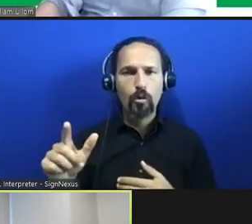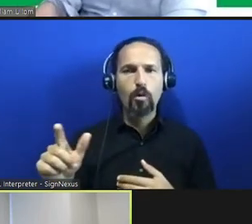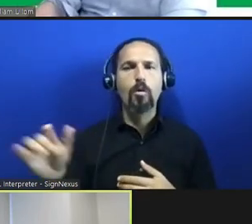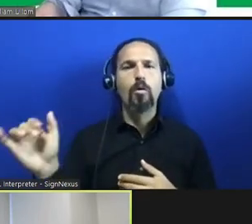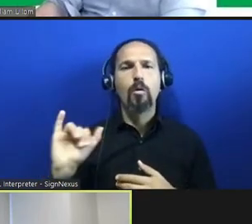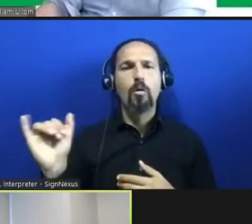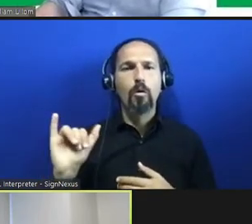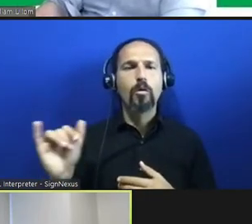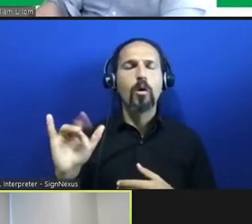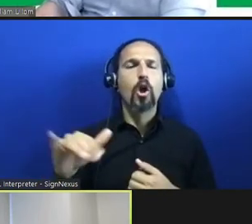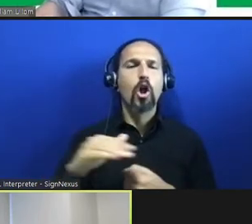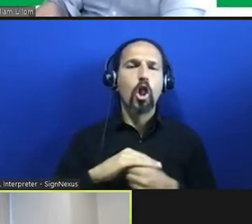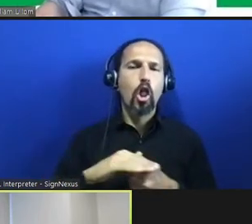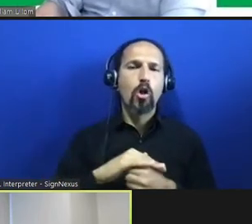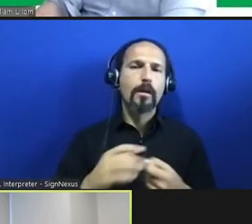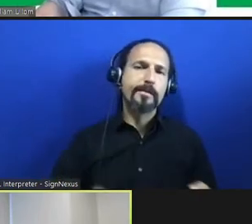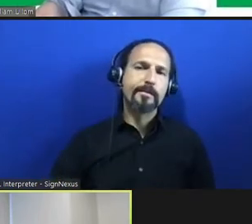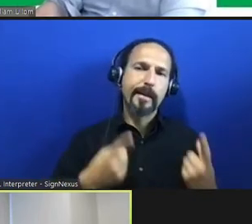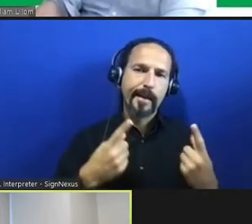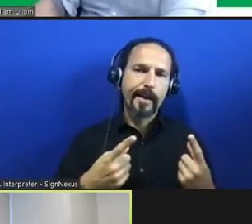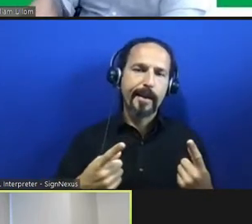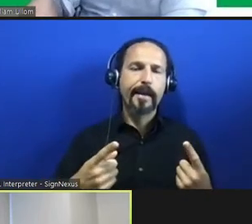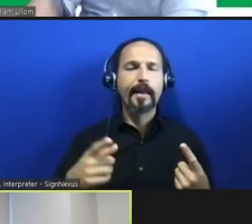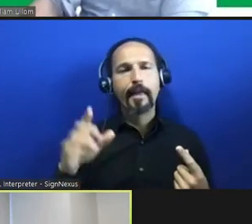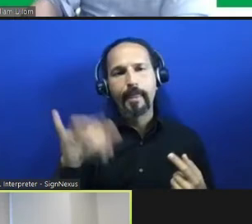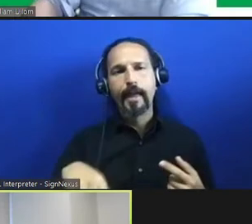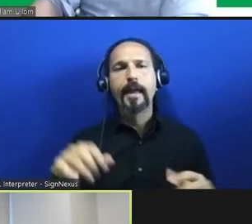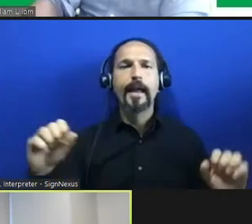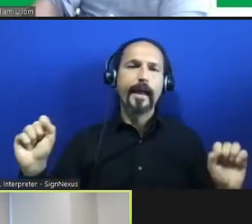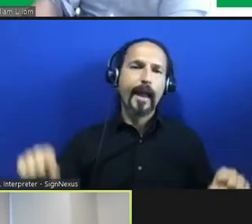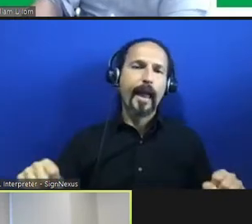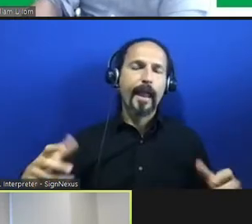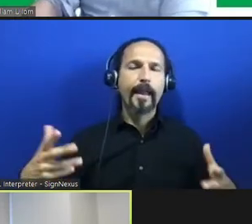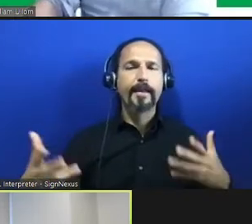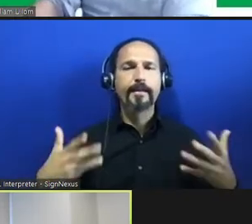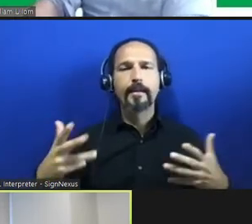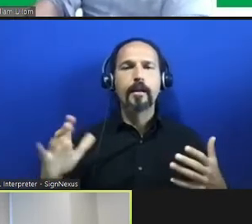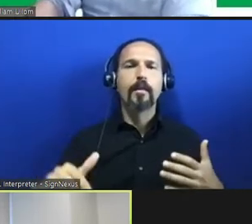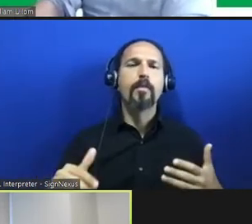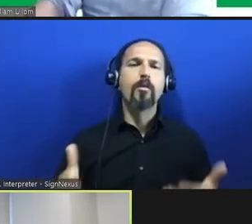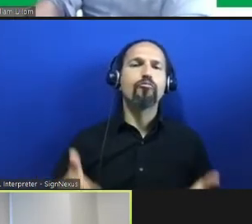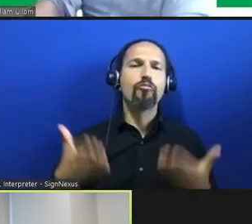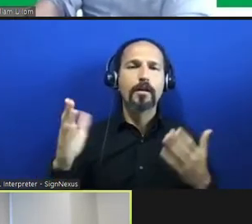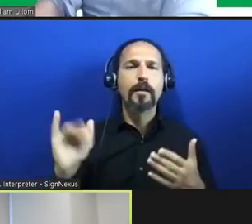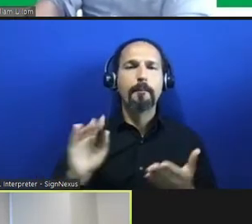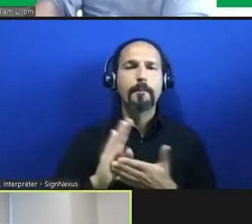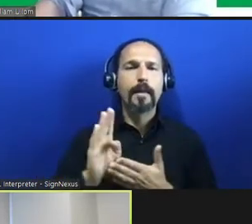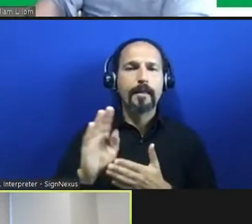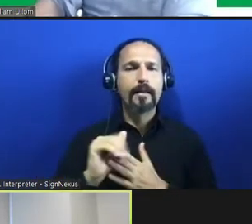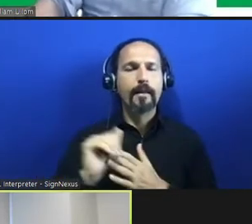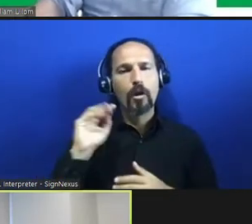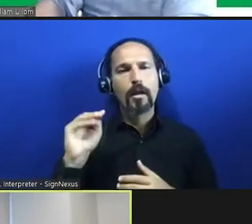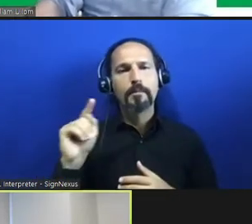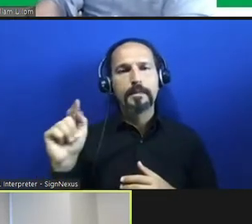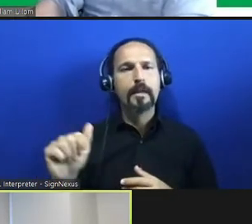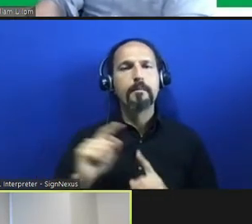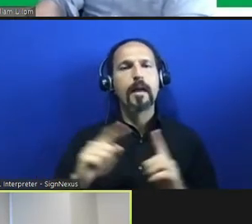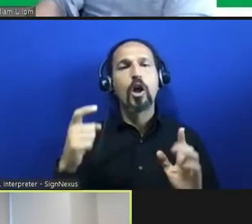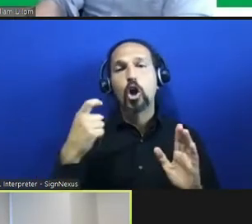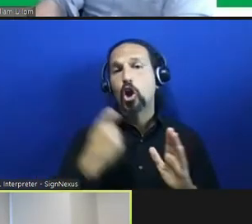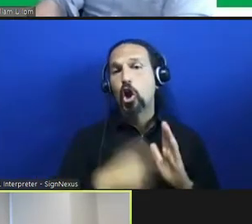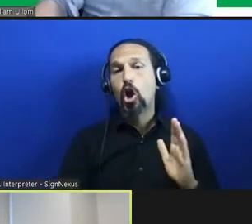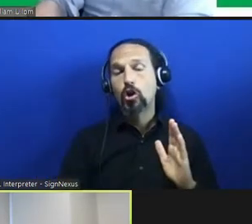and and localized spending so this could potentially uh raise a billion dollars for the MCA but tangentially cost